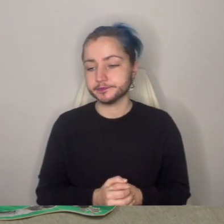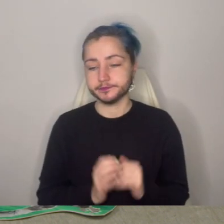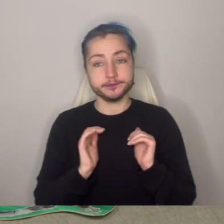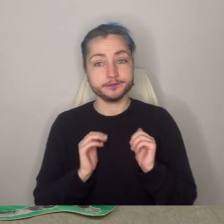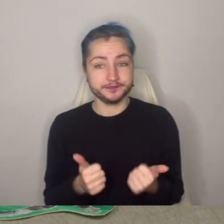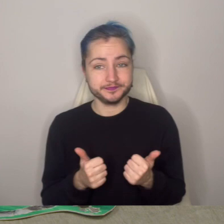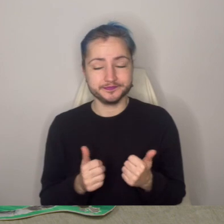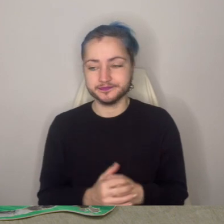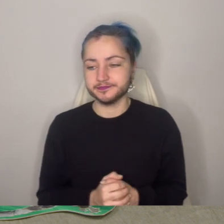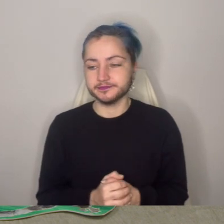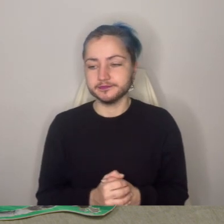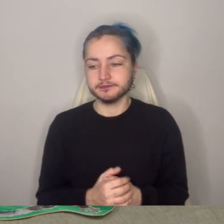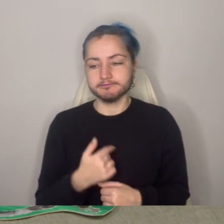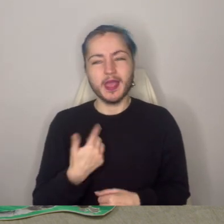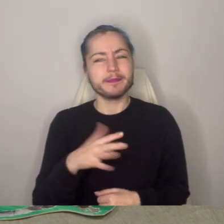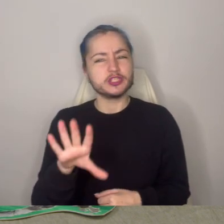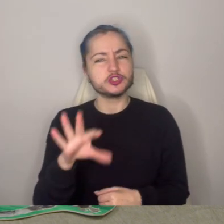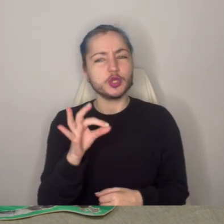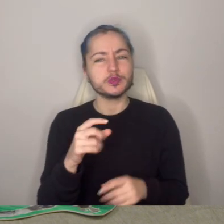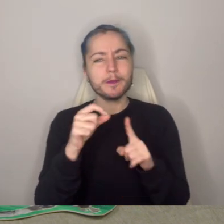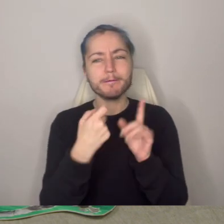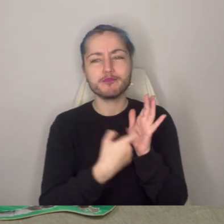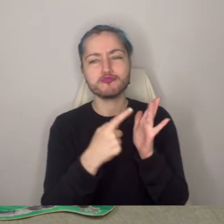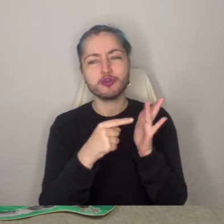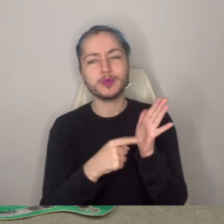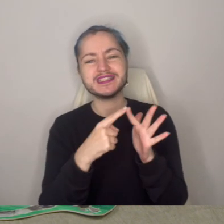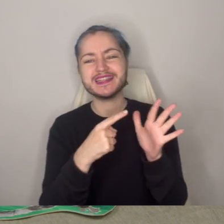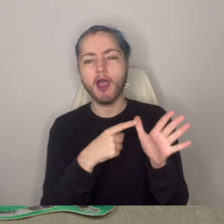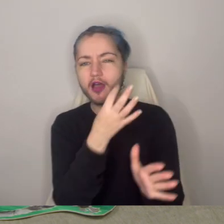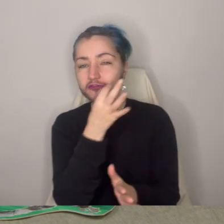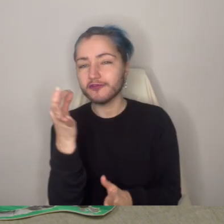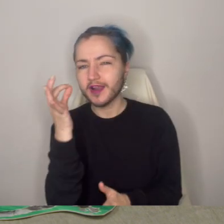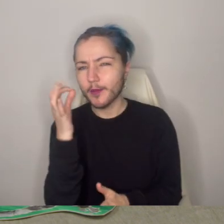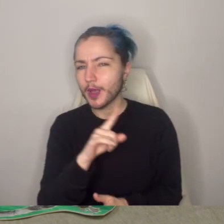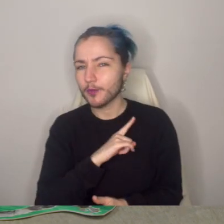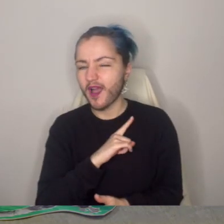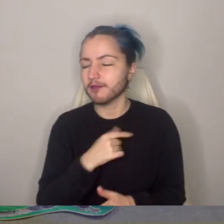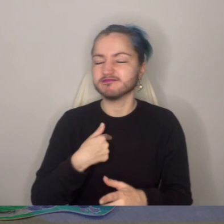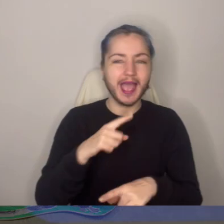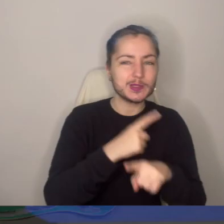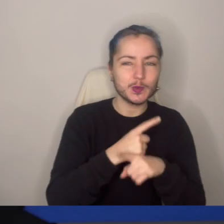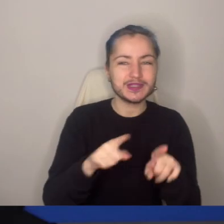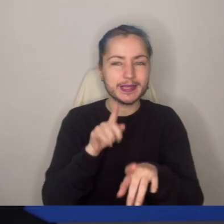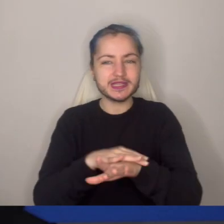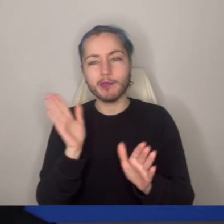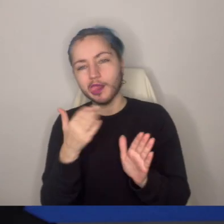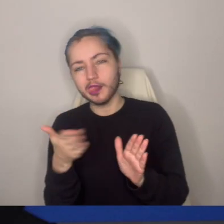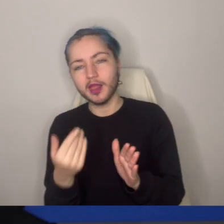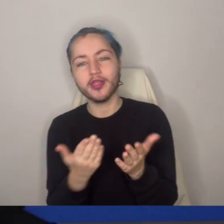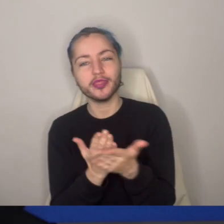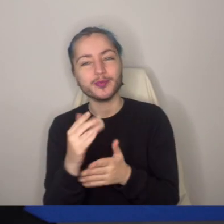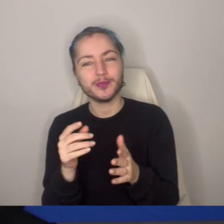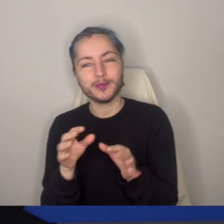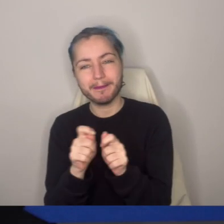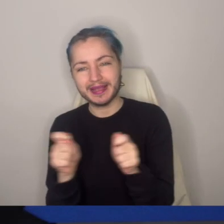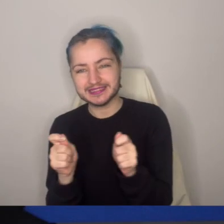So why I chose the protea? While I'm talking, I'm going to be looking through the magazine. And basically, when